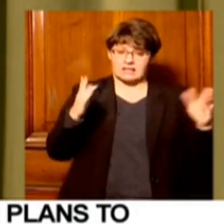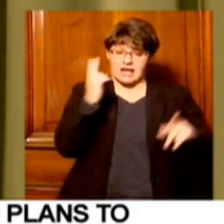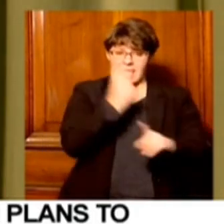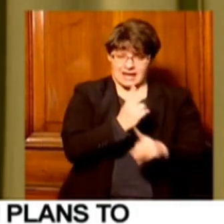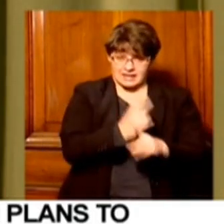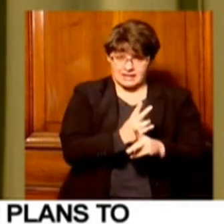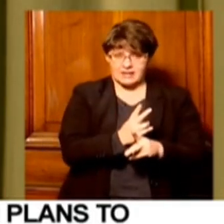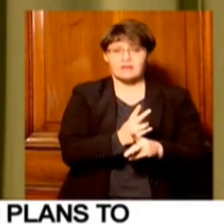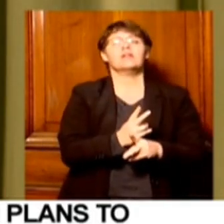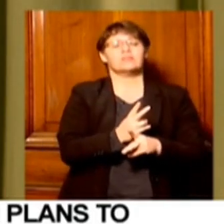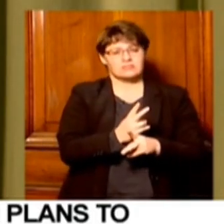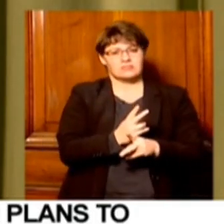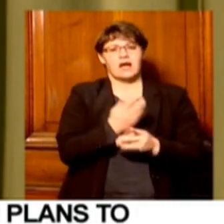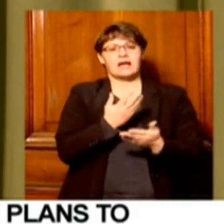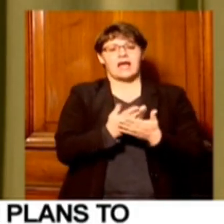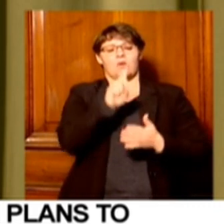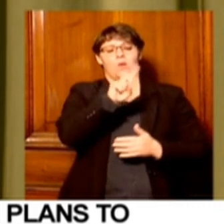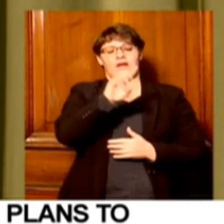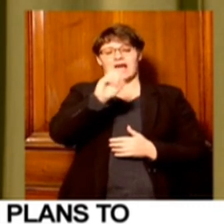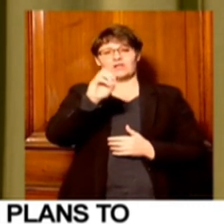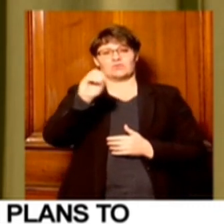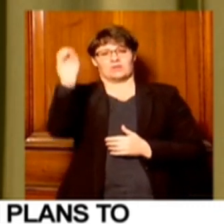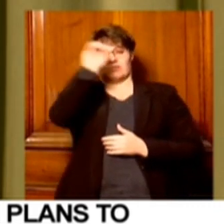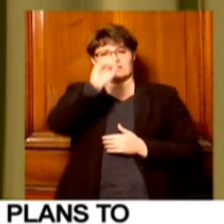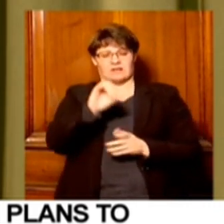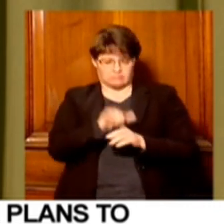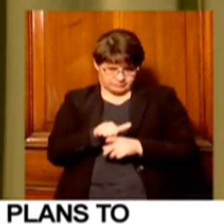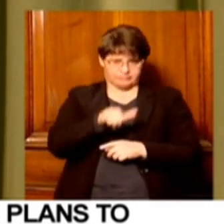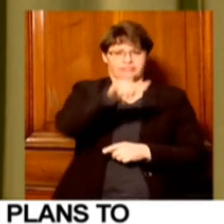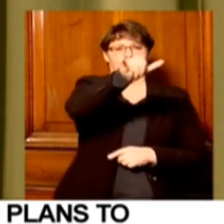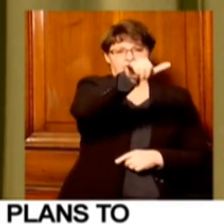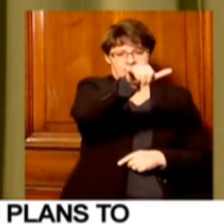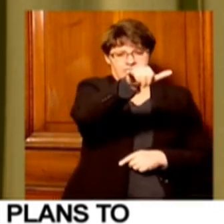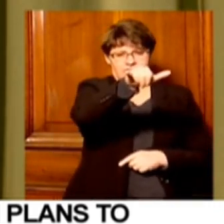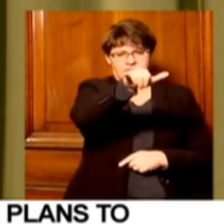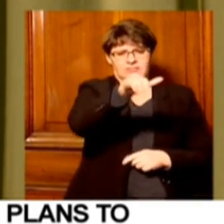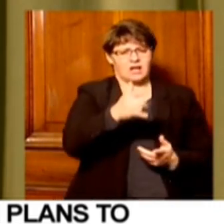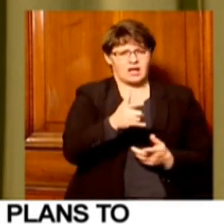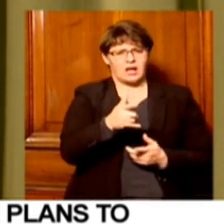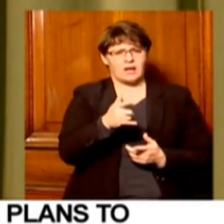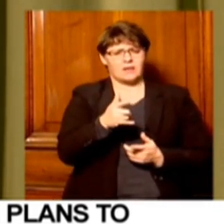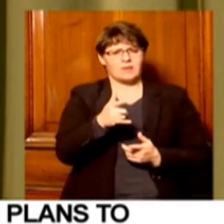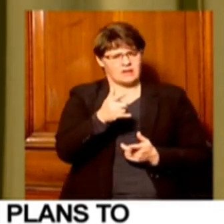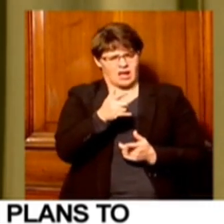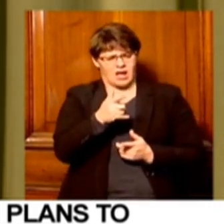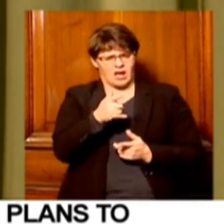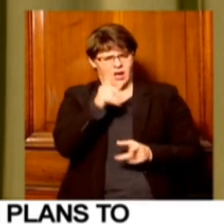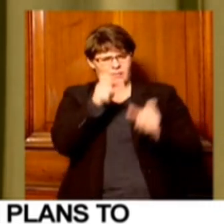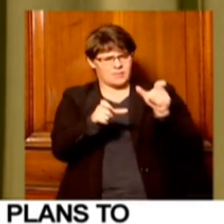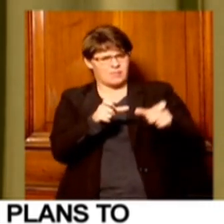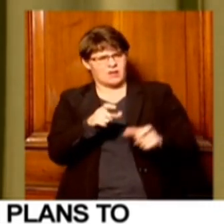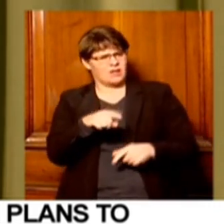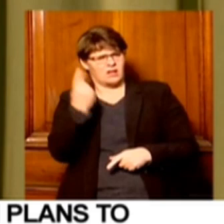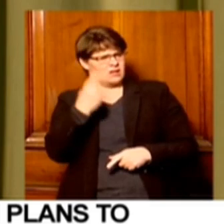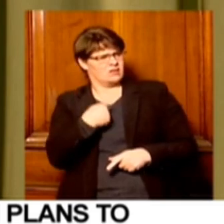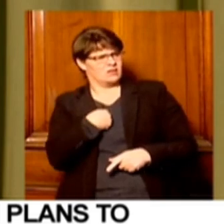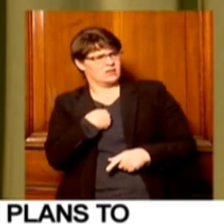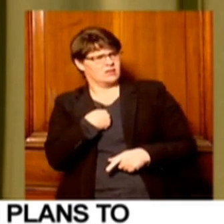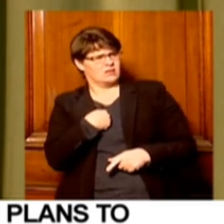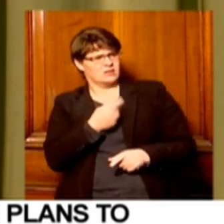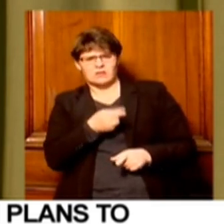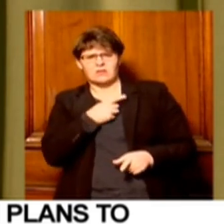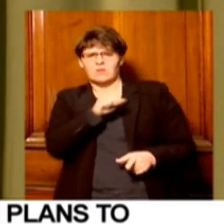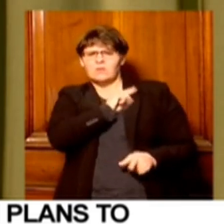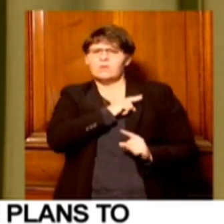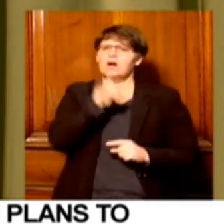we allowed them to operate at 100%. This has been a bit of a sore matter to other modes in